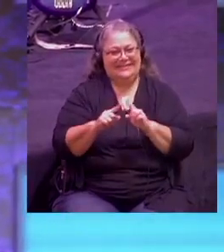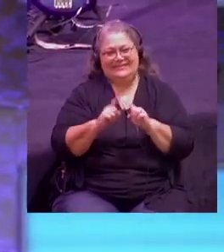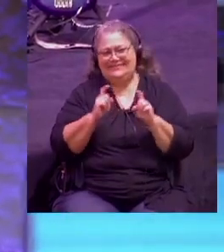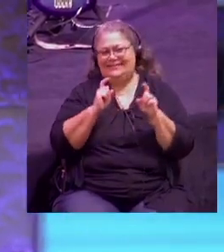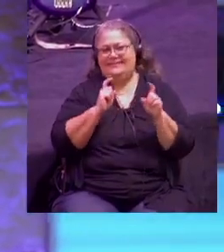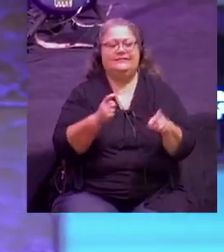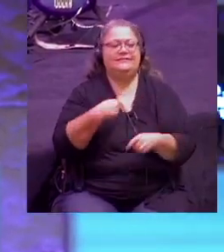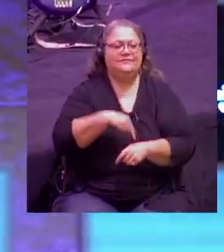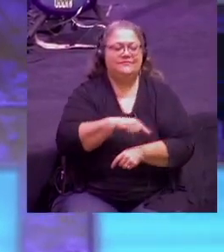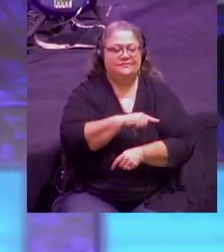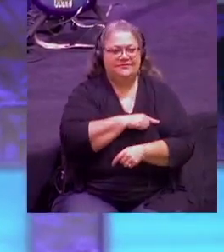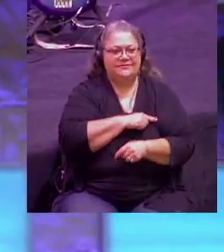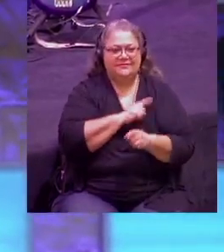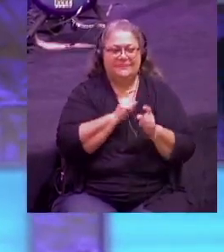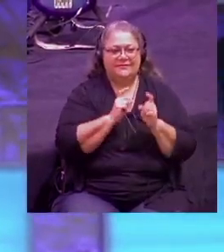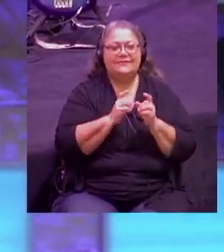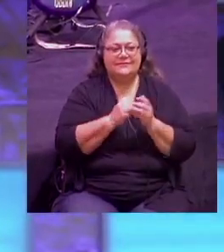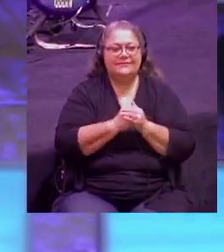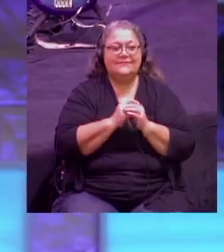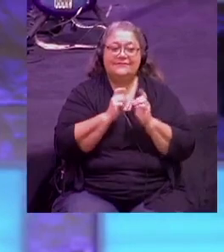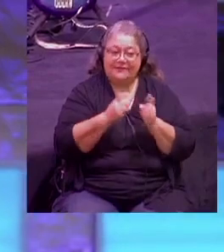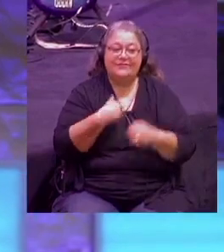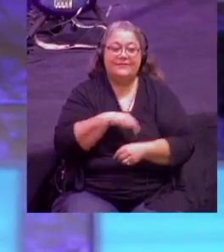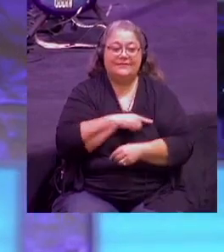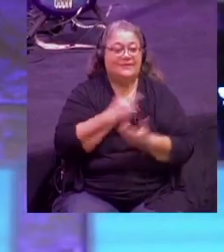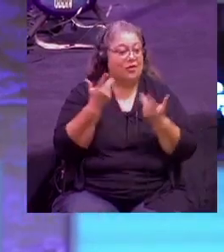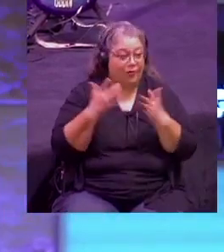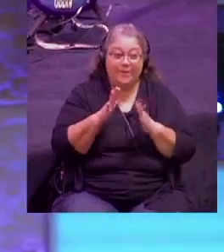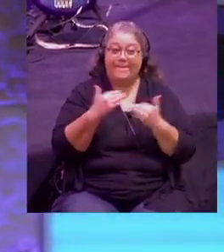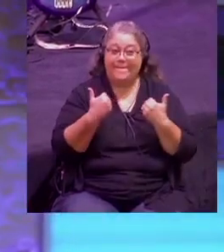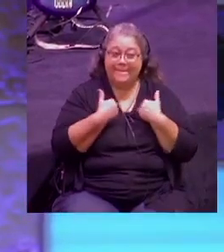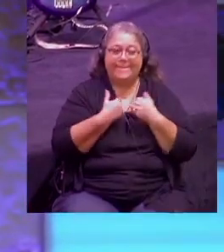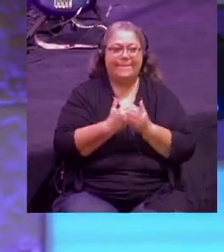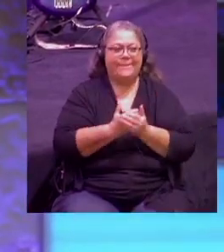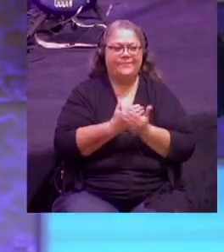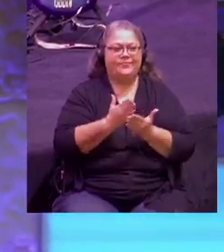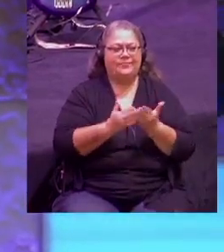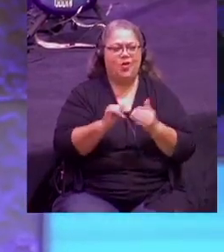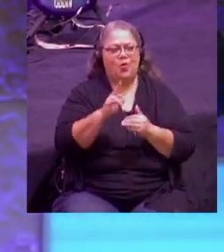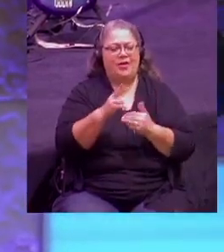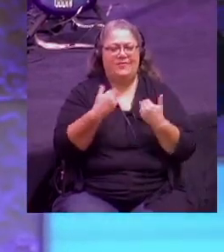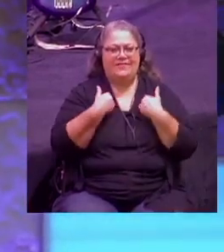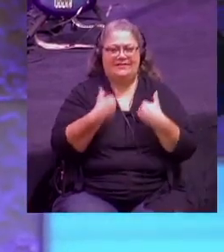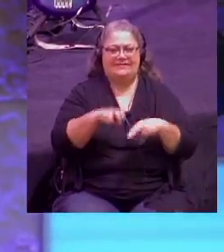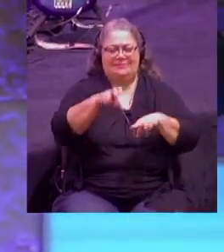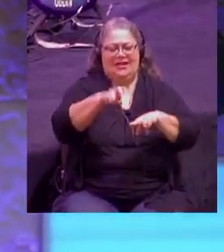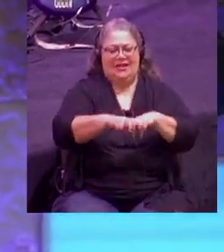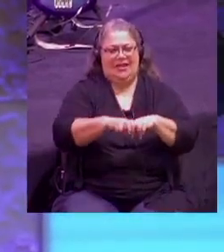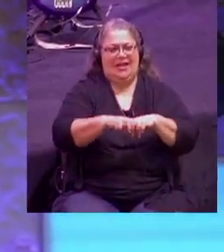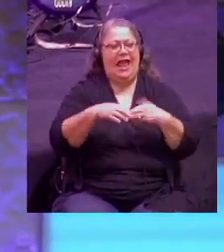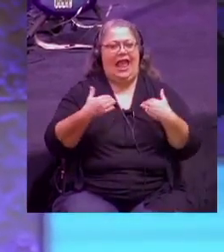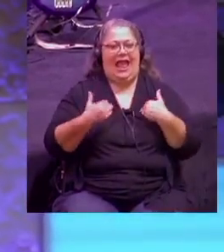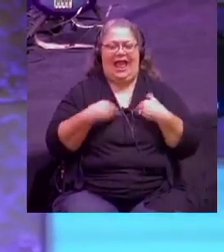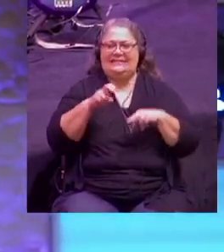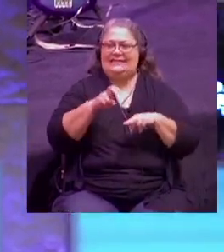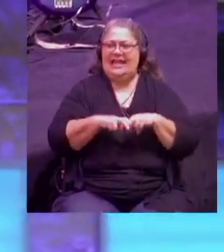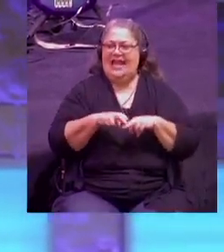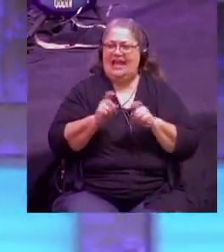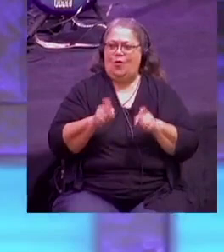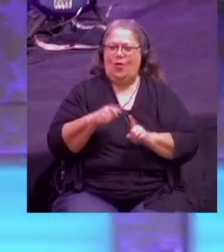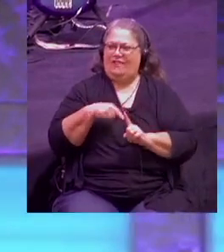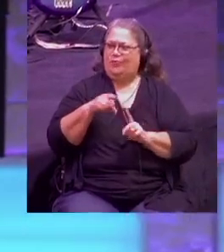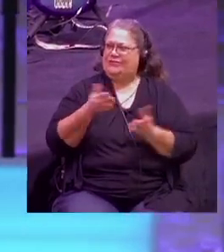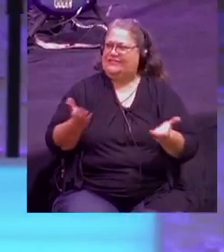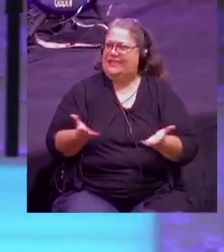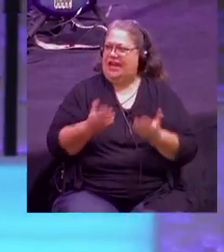us these gifts. What if somebody sitting in this room right now has the gift of healing and